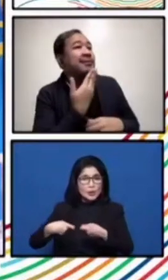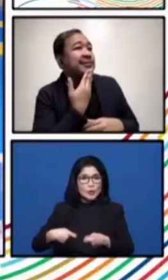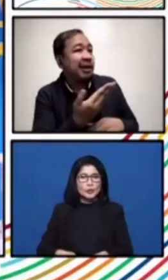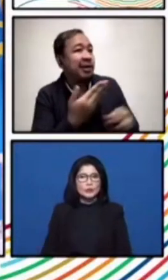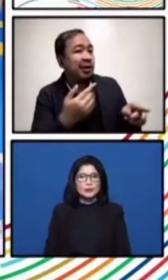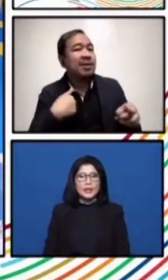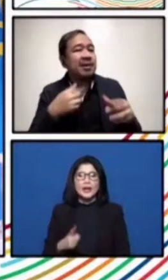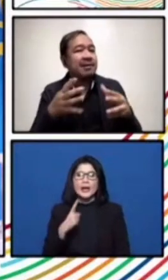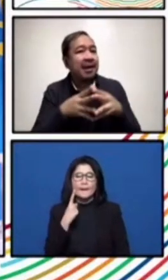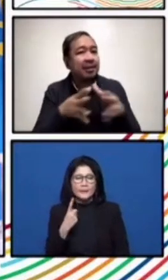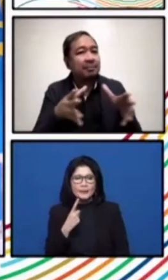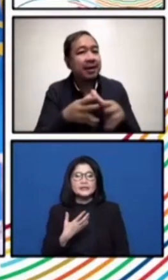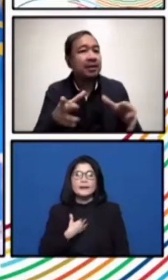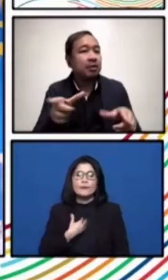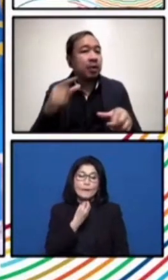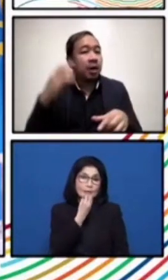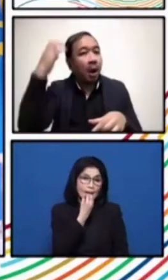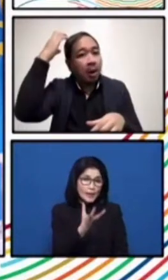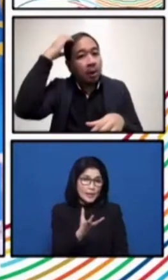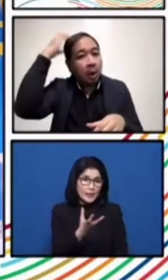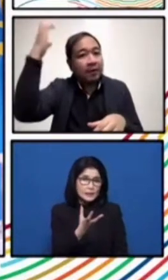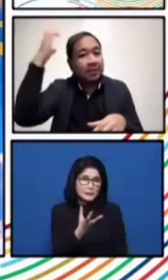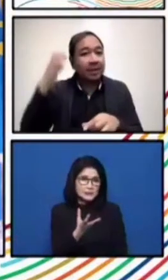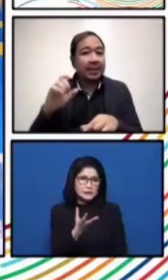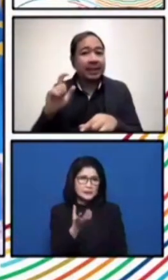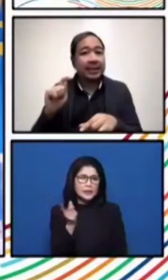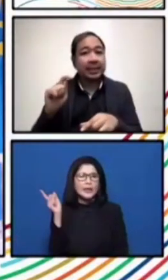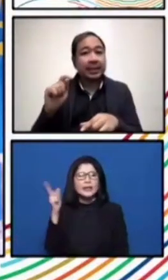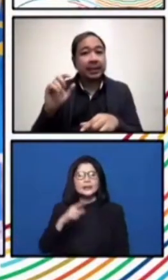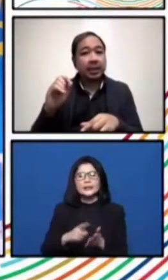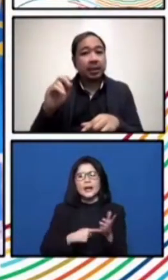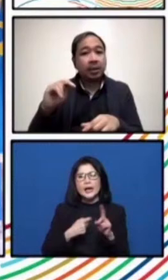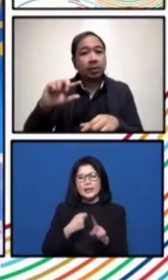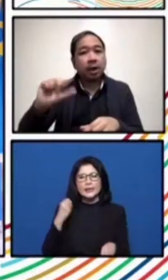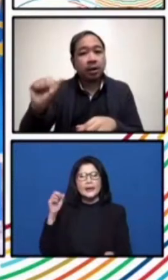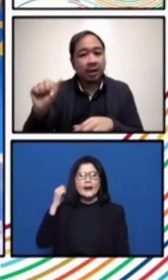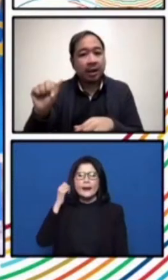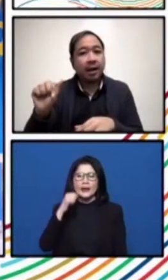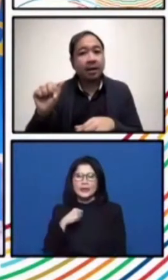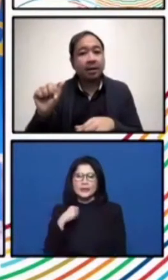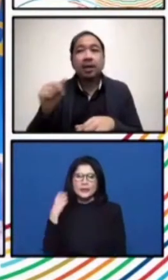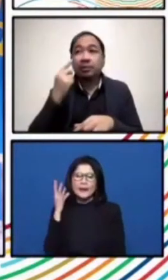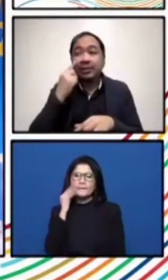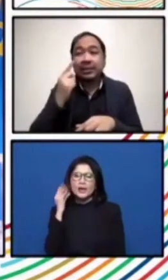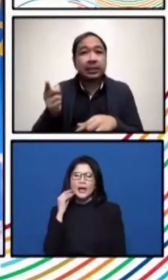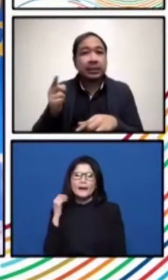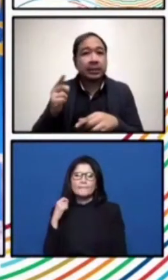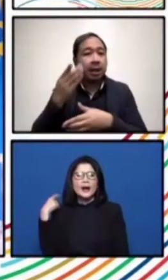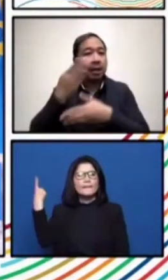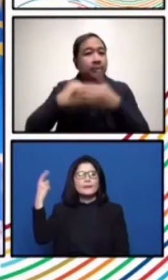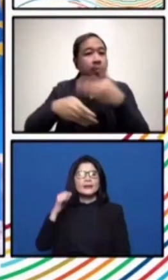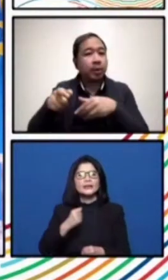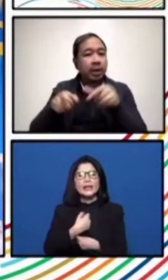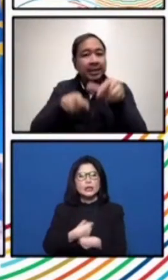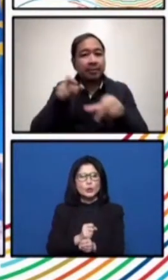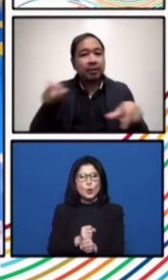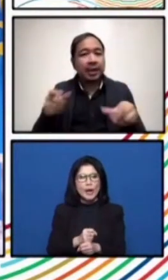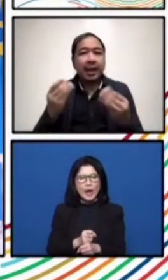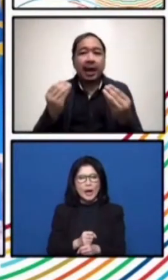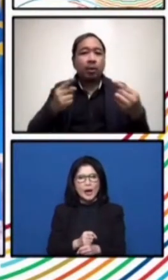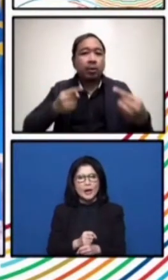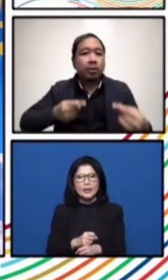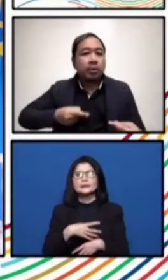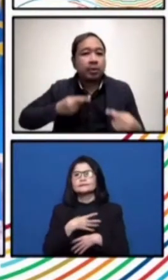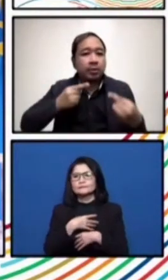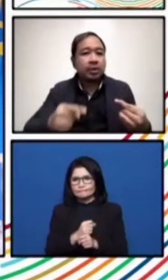the government experiences in Tonga is the diversity of the person with disability needs their level of difficulties and